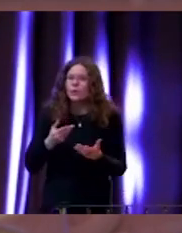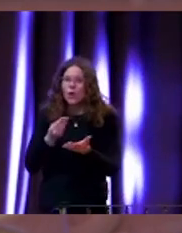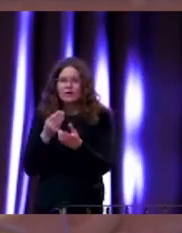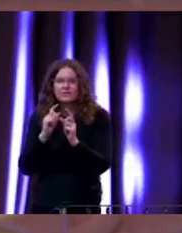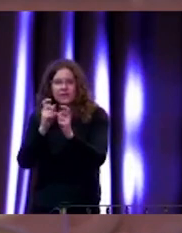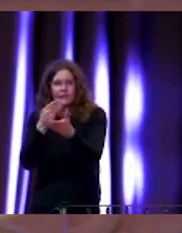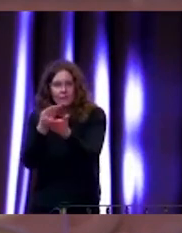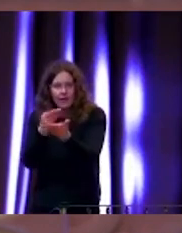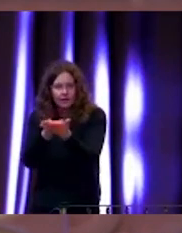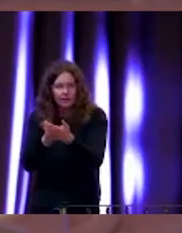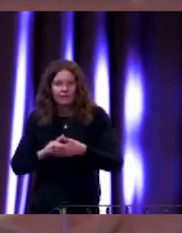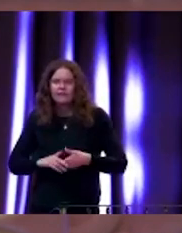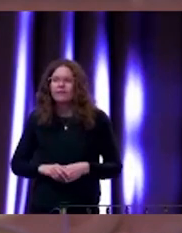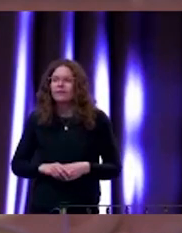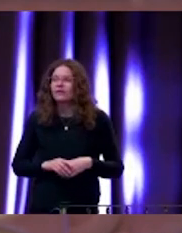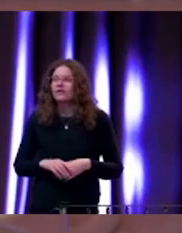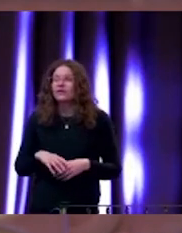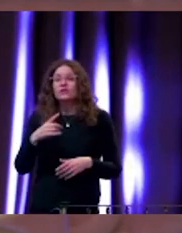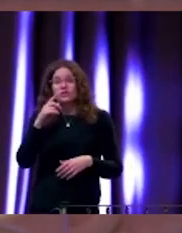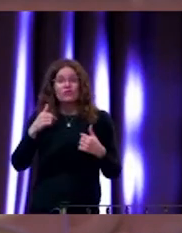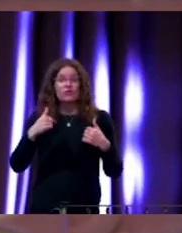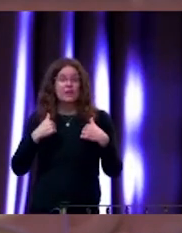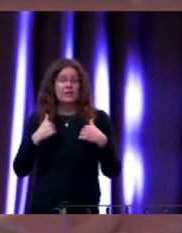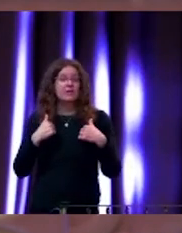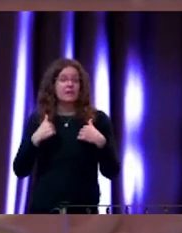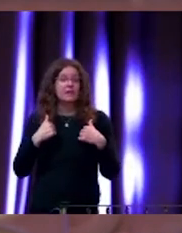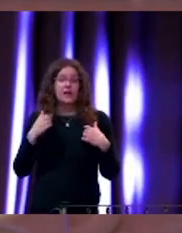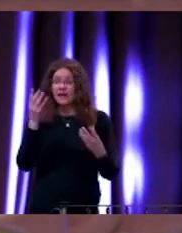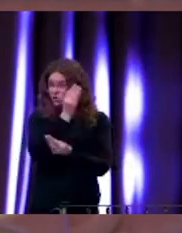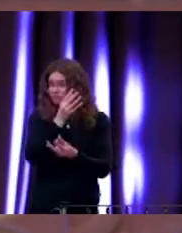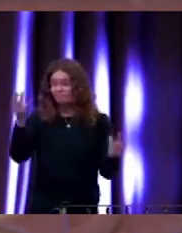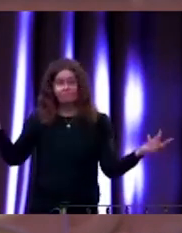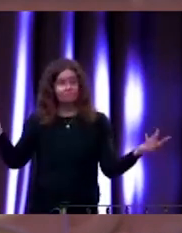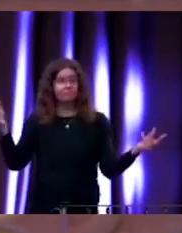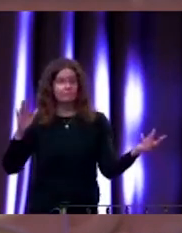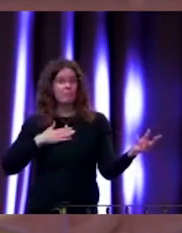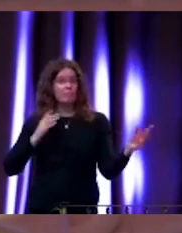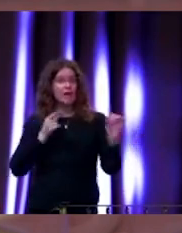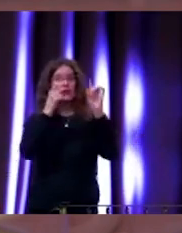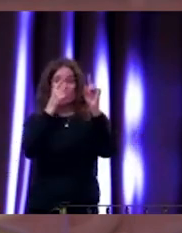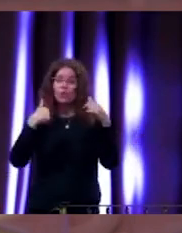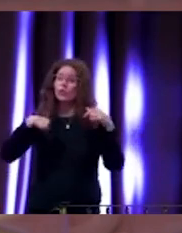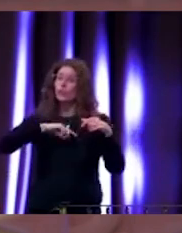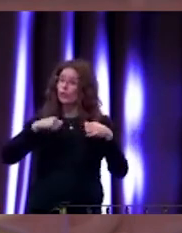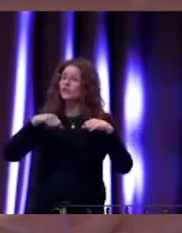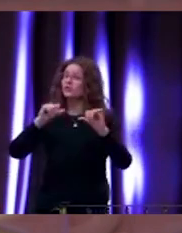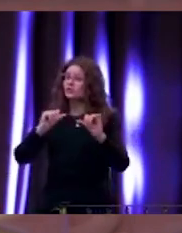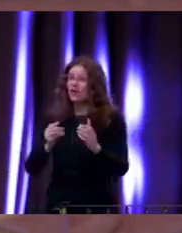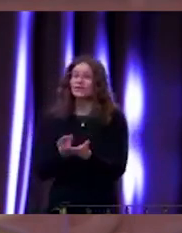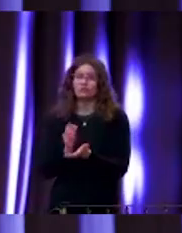me. I just want to let you all know that, that's the goal. Like, we're trying to wrap our arms around all of you, right? And